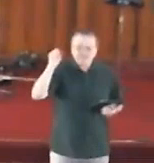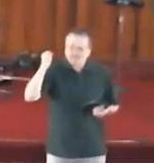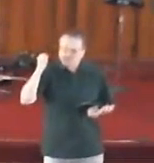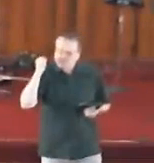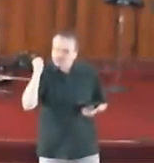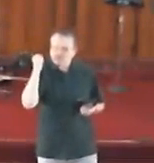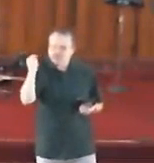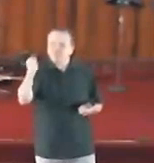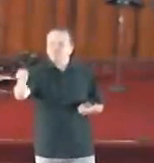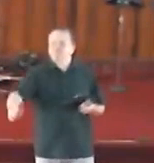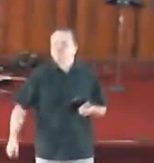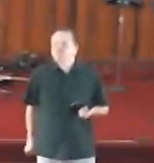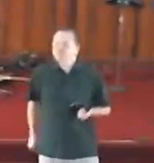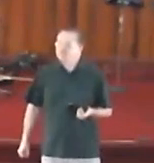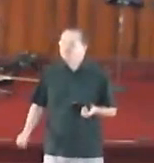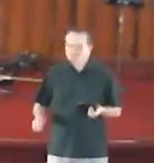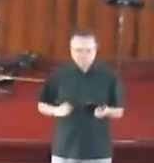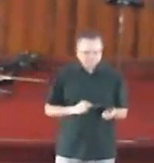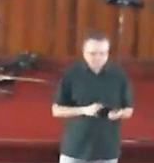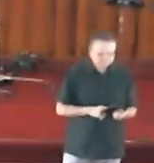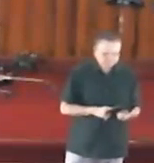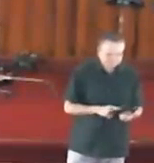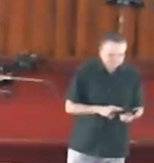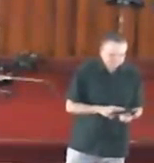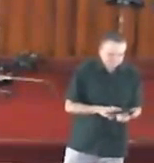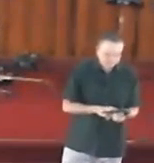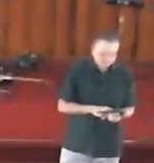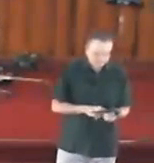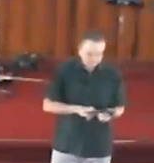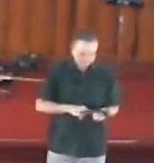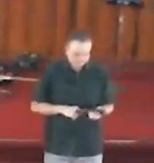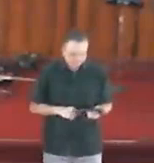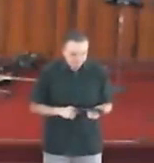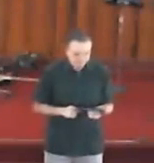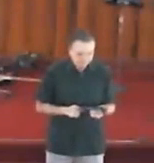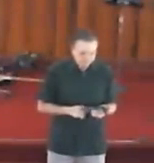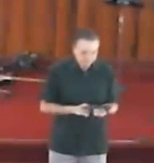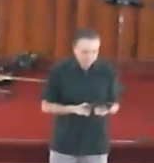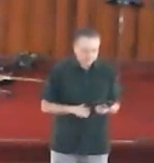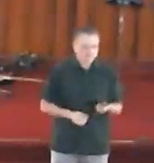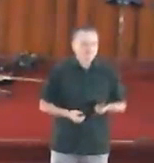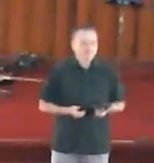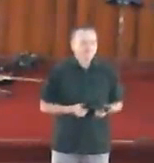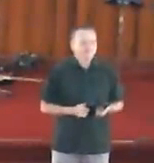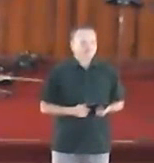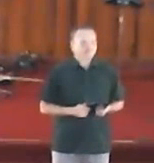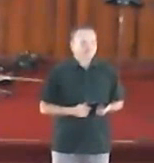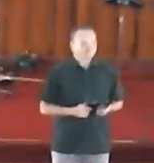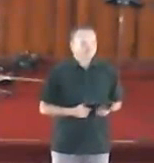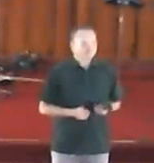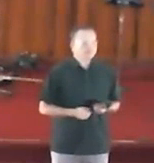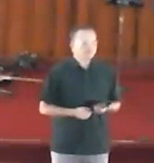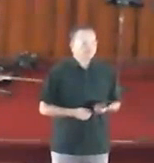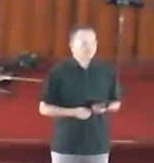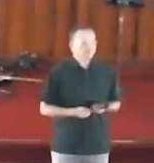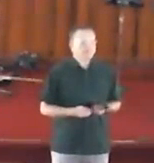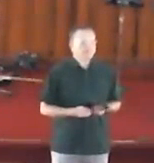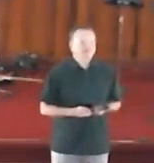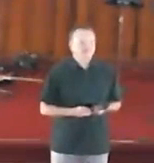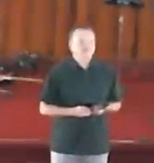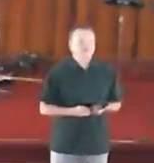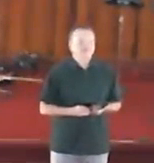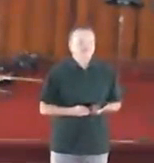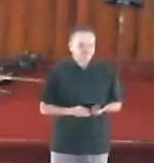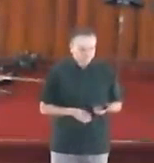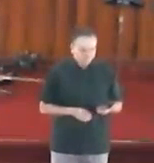llegué con demostración de poder. So here Paul is saying that in Thessalonica he arrived not only with words, but with